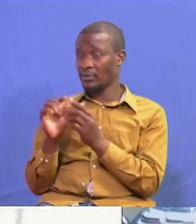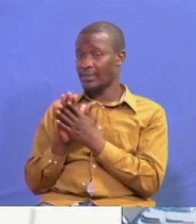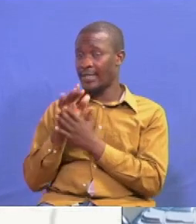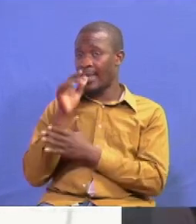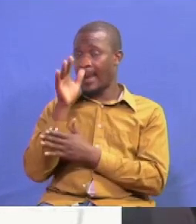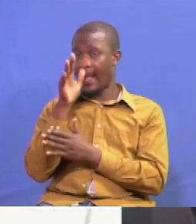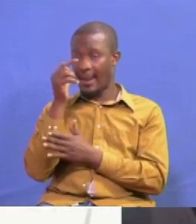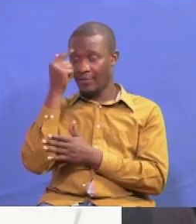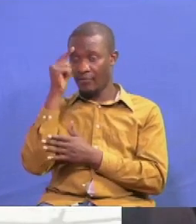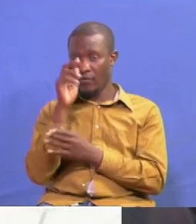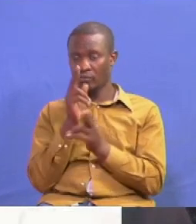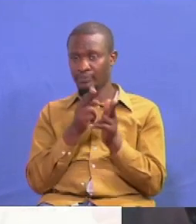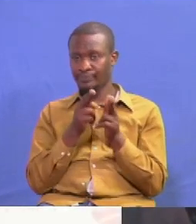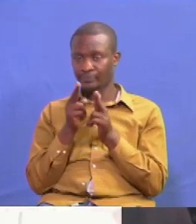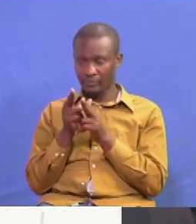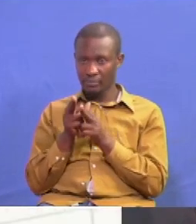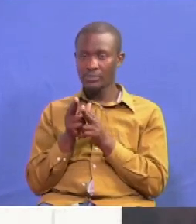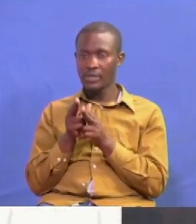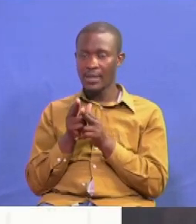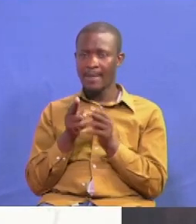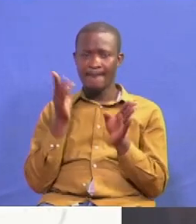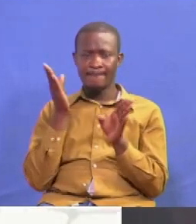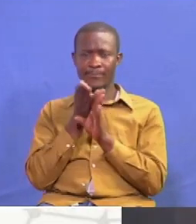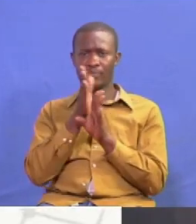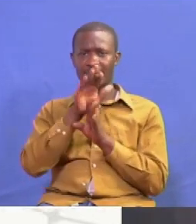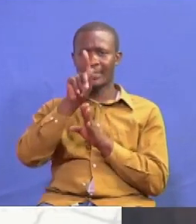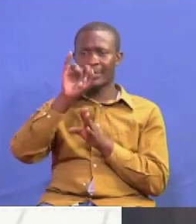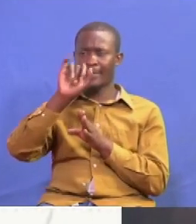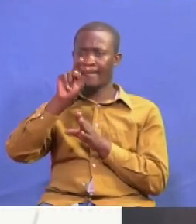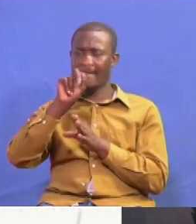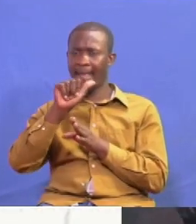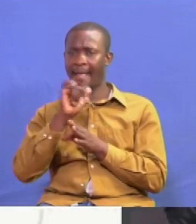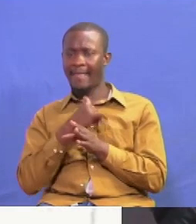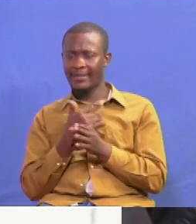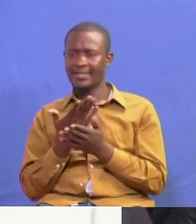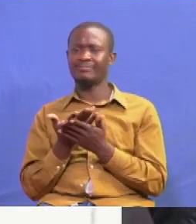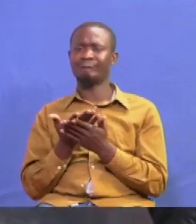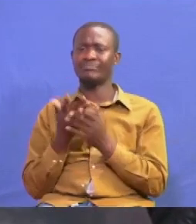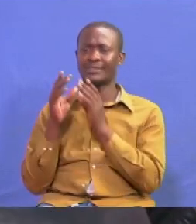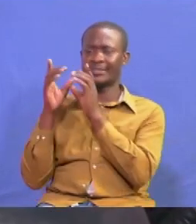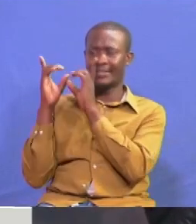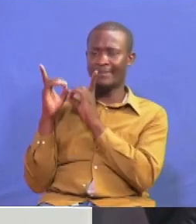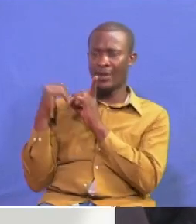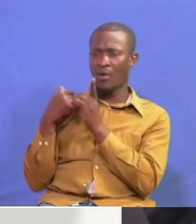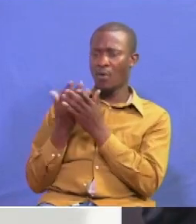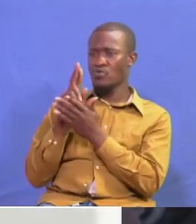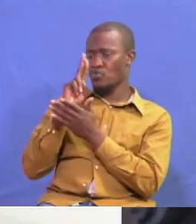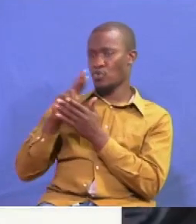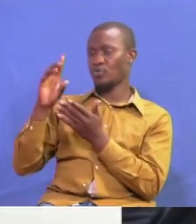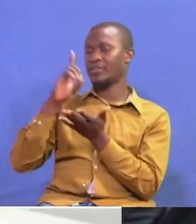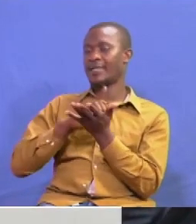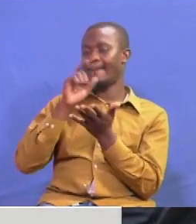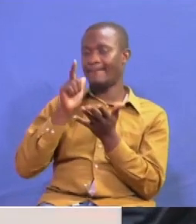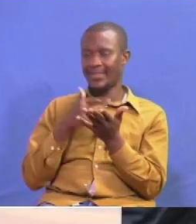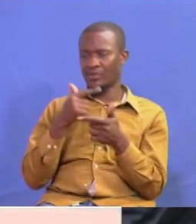propaganda for war. Professor Kindiki has said TikTok and other social media platforms that rely on users' data should comply